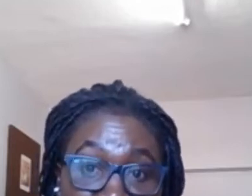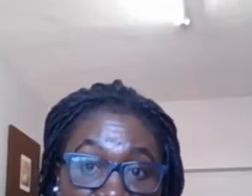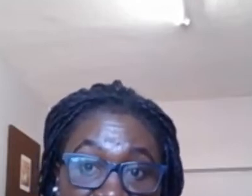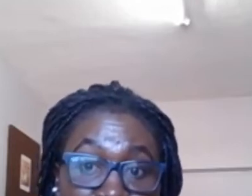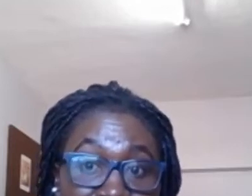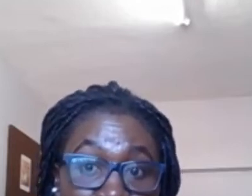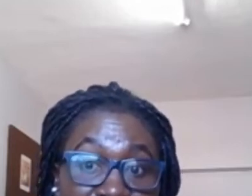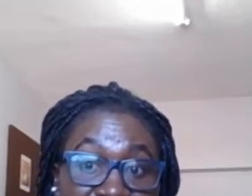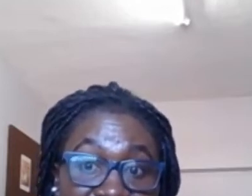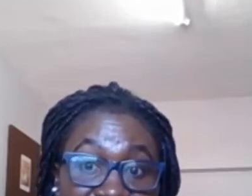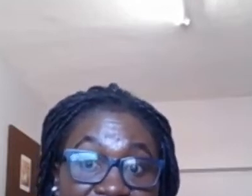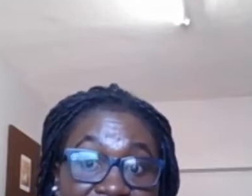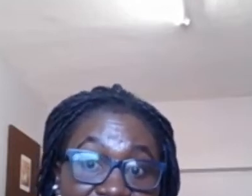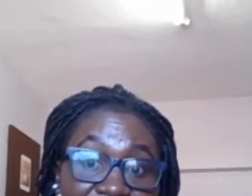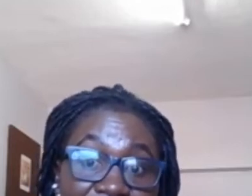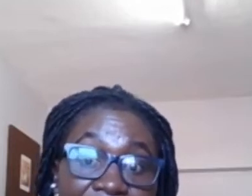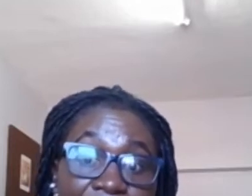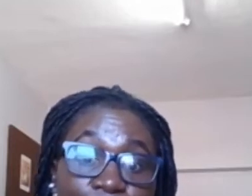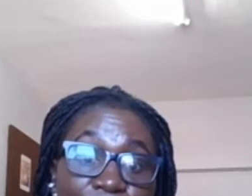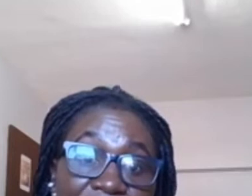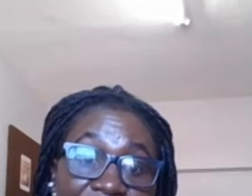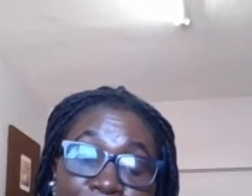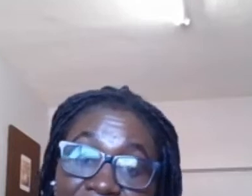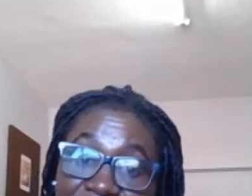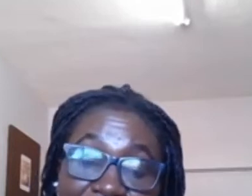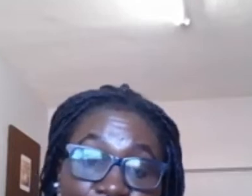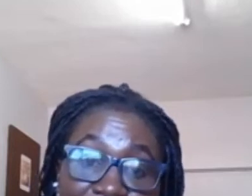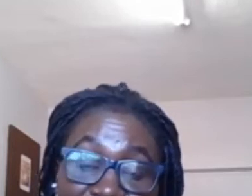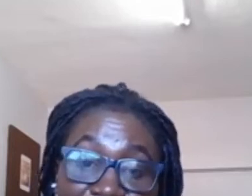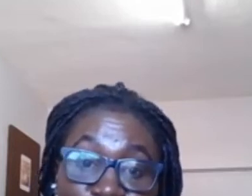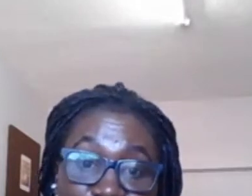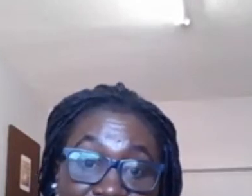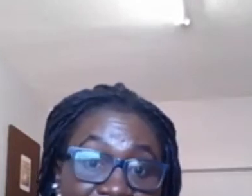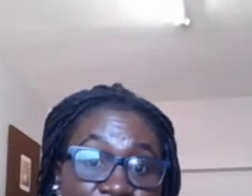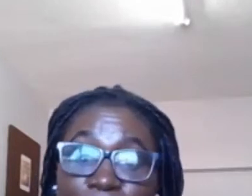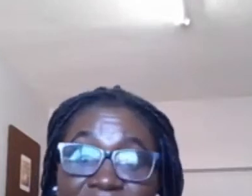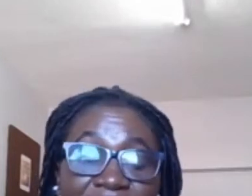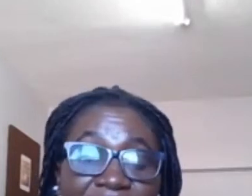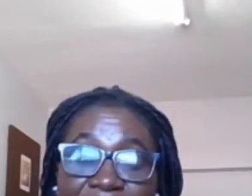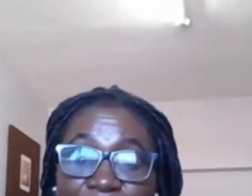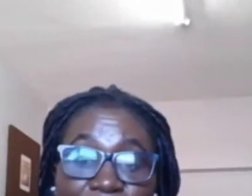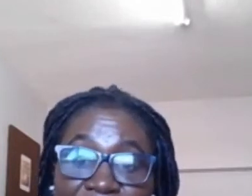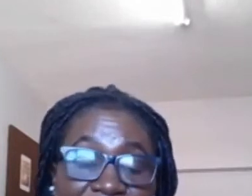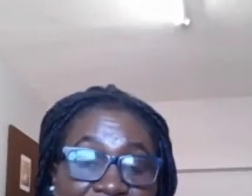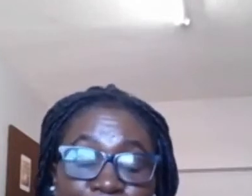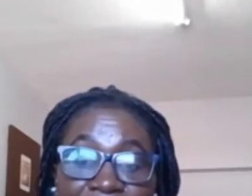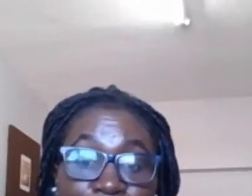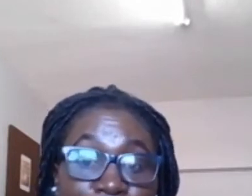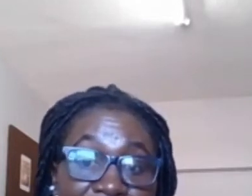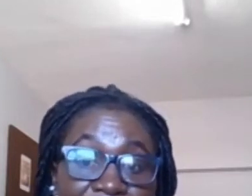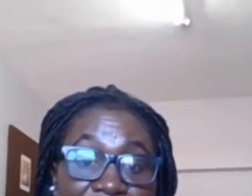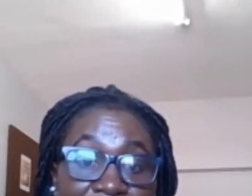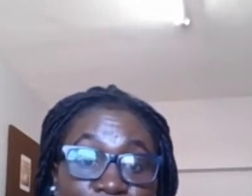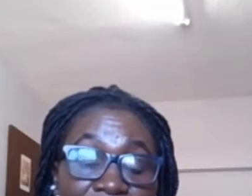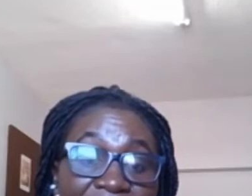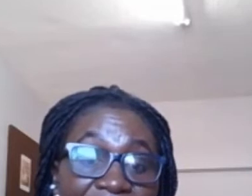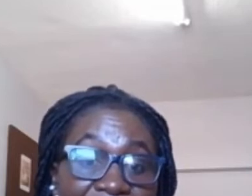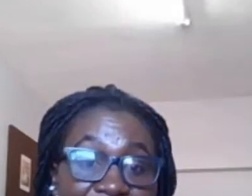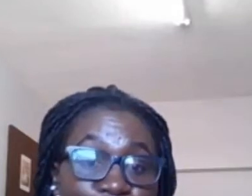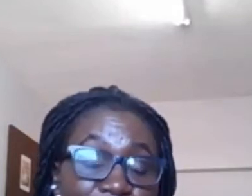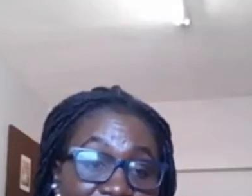plant species and plant parts in their diet. Whereas males are quantity driven, they will basically eat whatever is palatable and